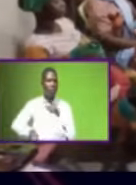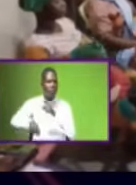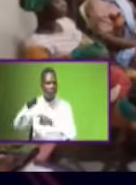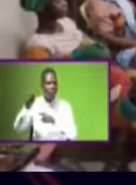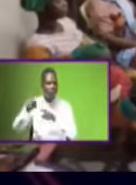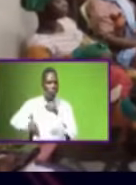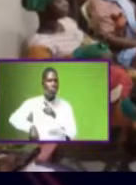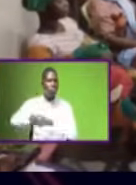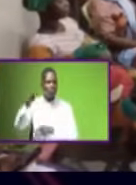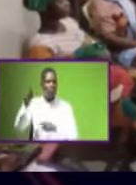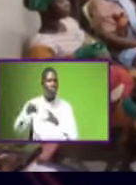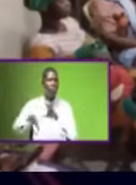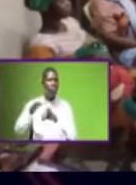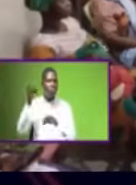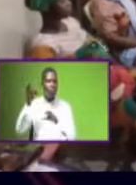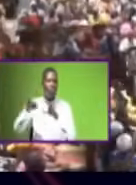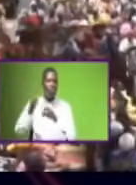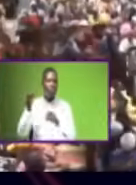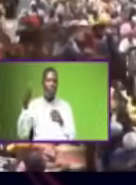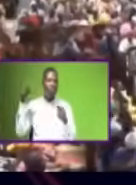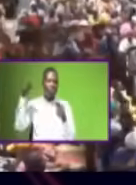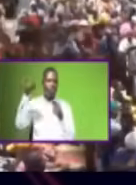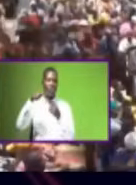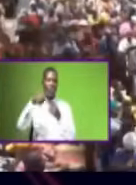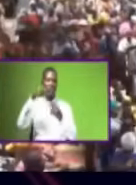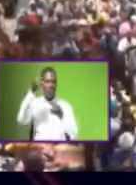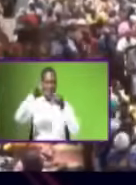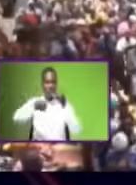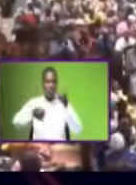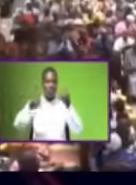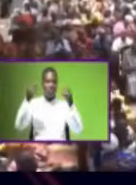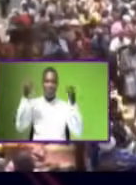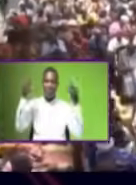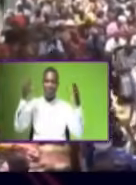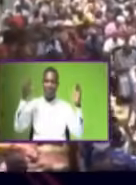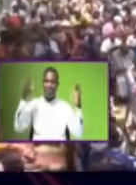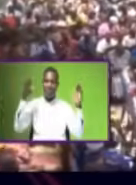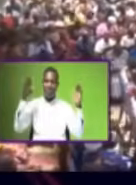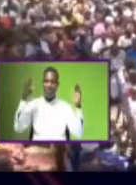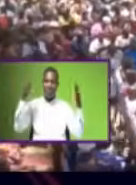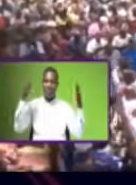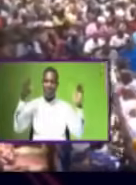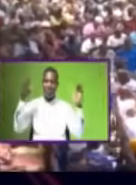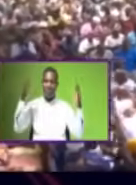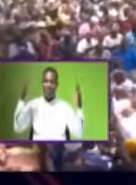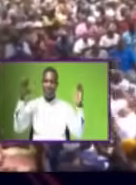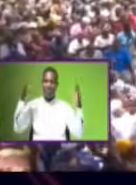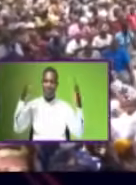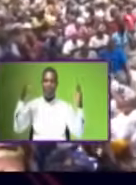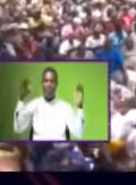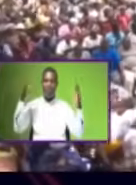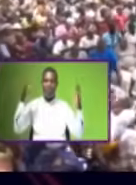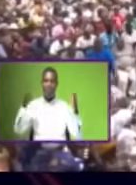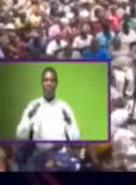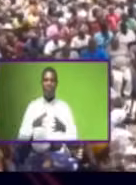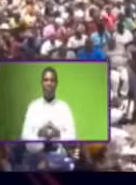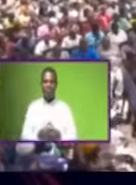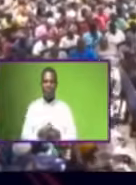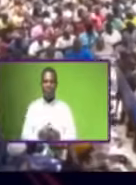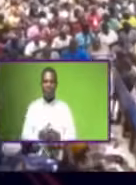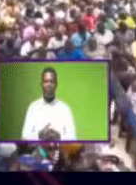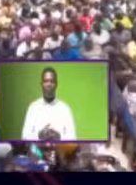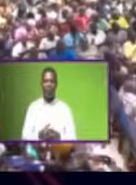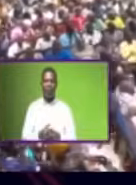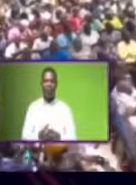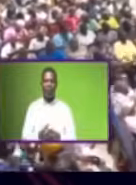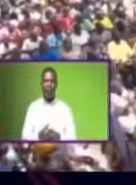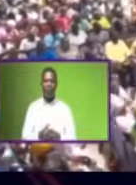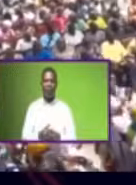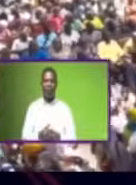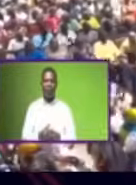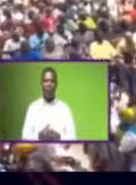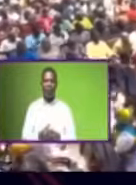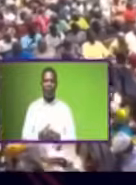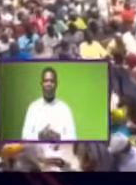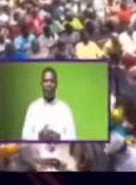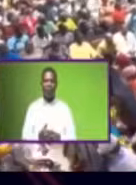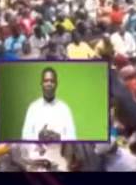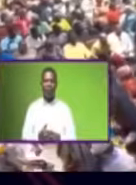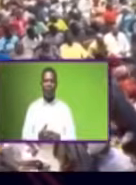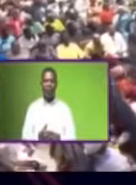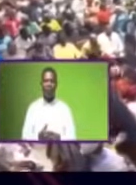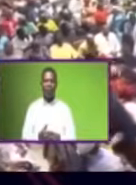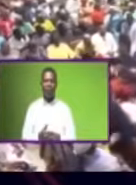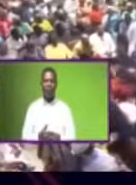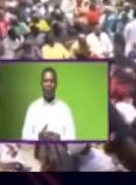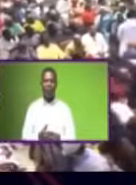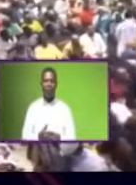So every day they are doing deliverance or casting out demons, and then from time that they started up to now, they continue to